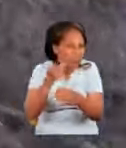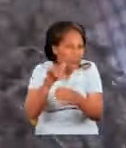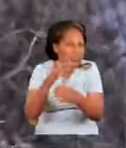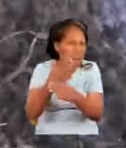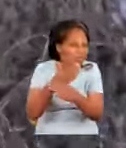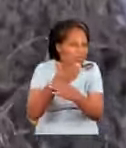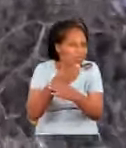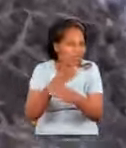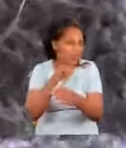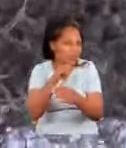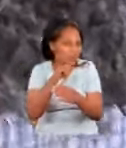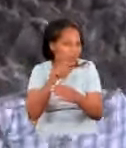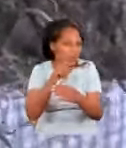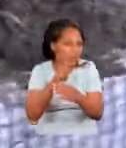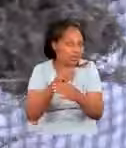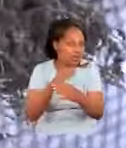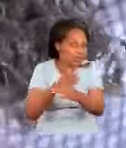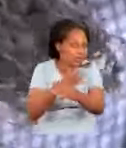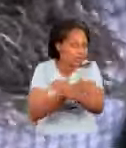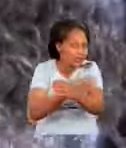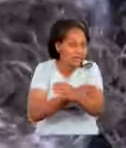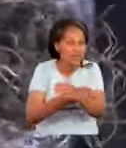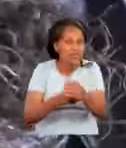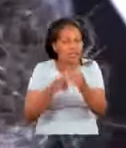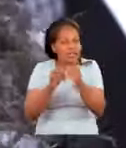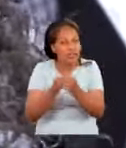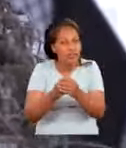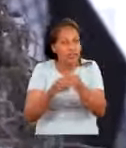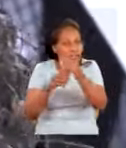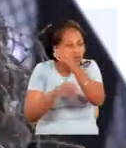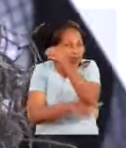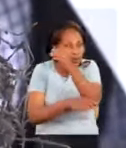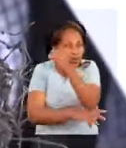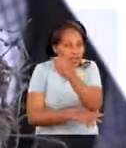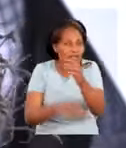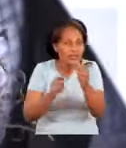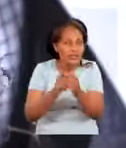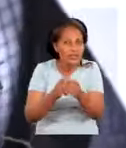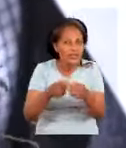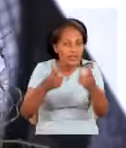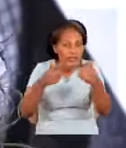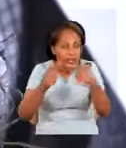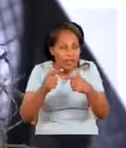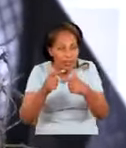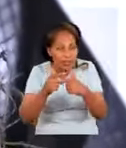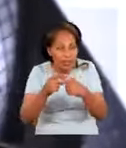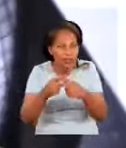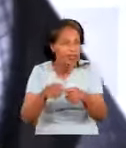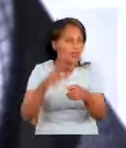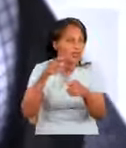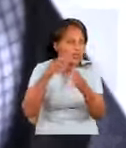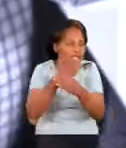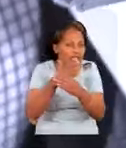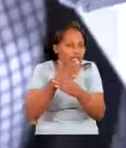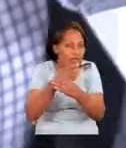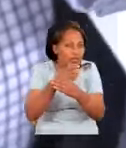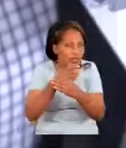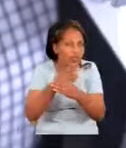roots they come from that leaf. So an onion bulb is not